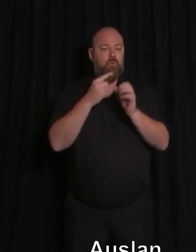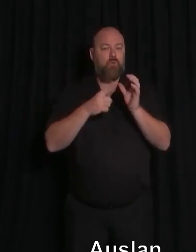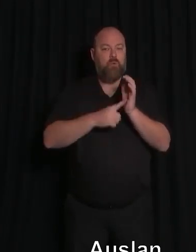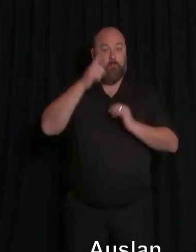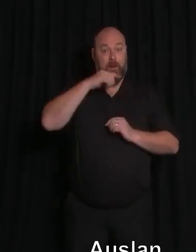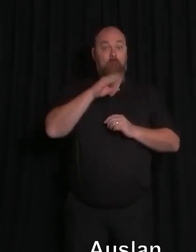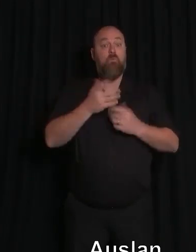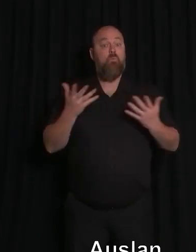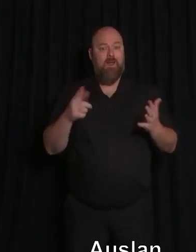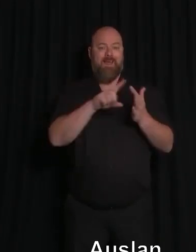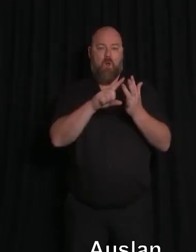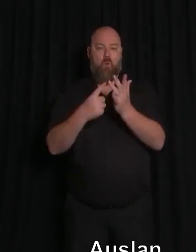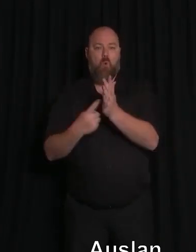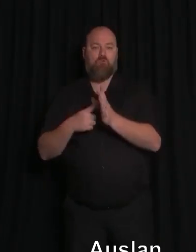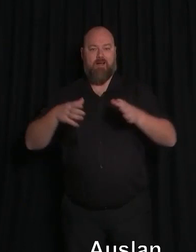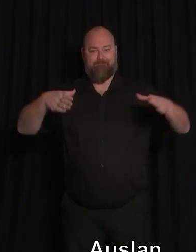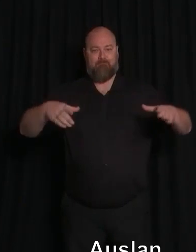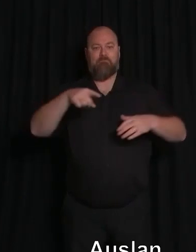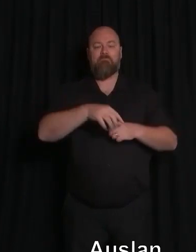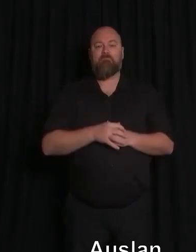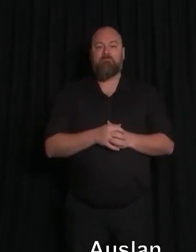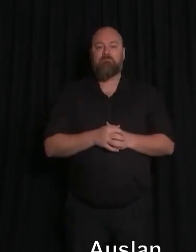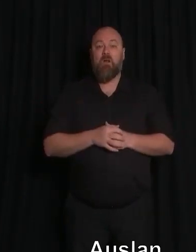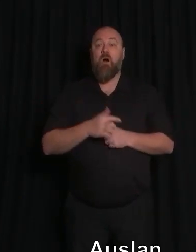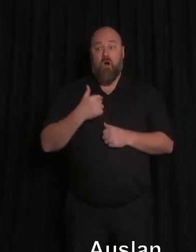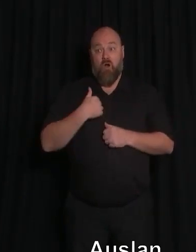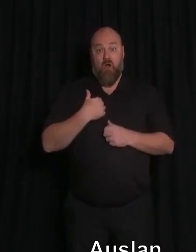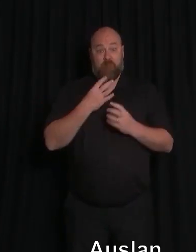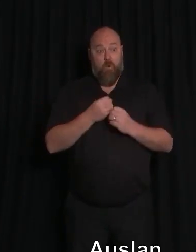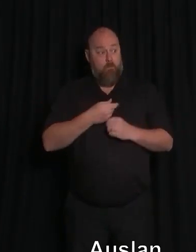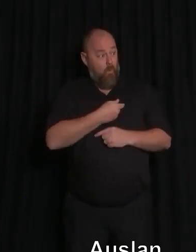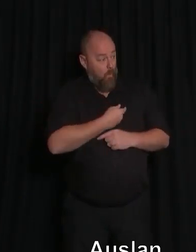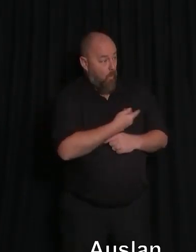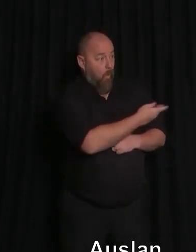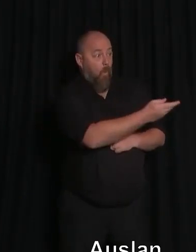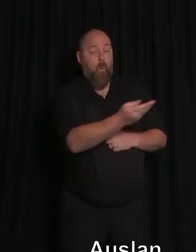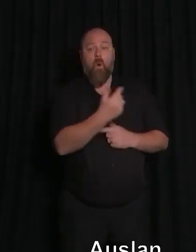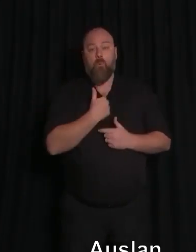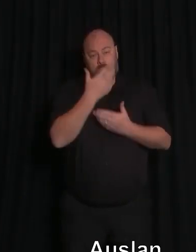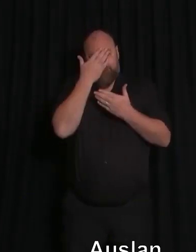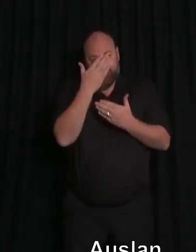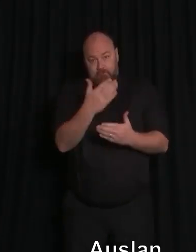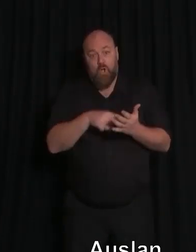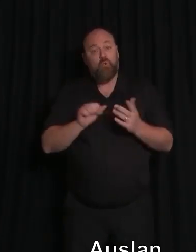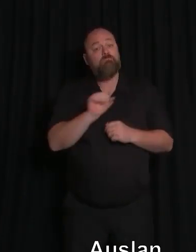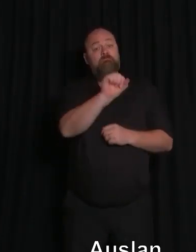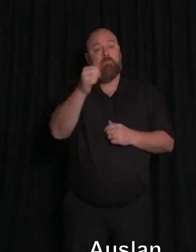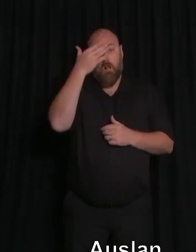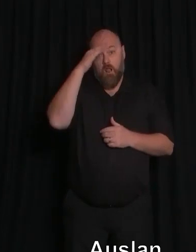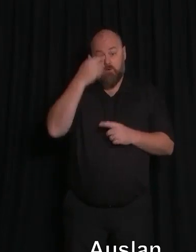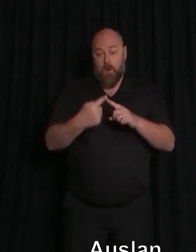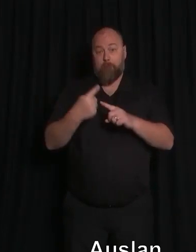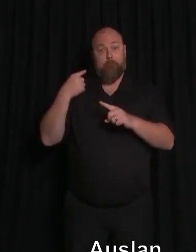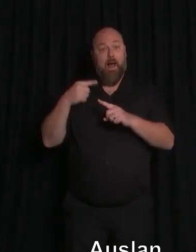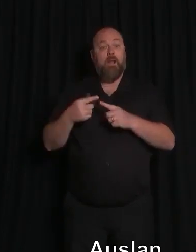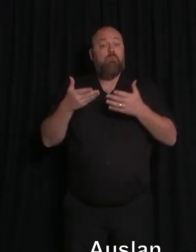Nation. And I pay, on behalf of us all, our respect to their elders, past,